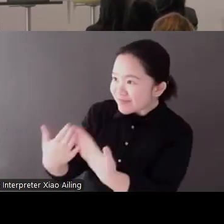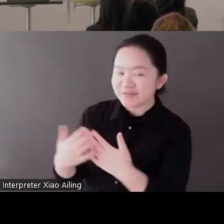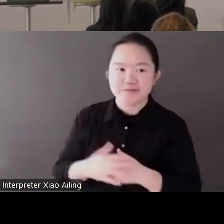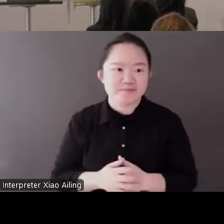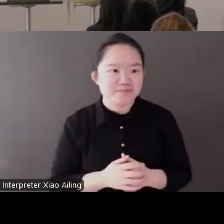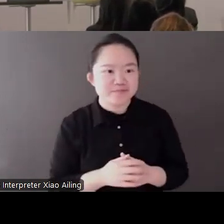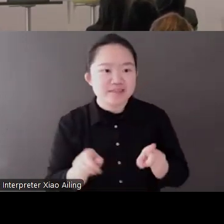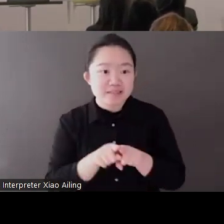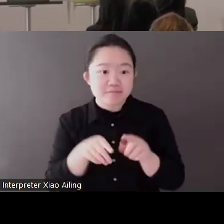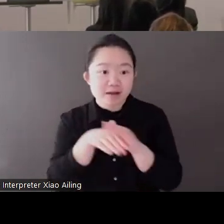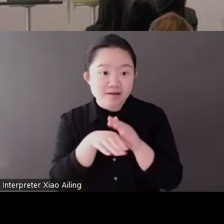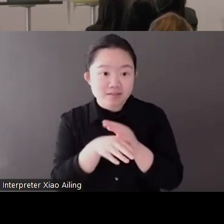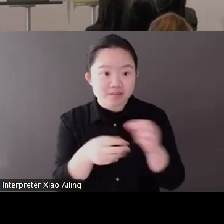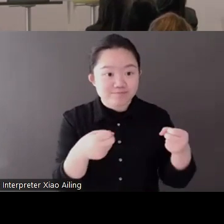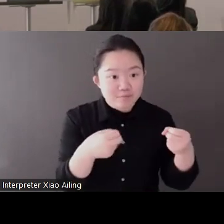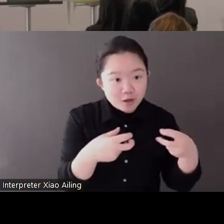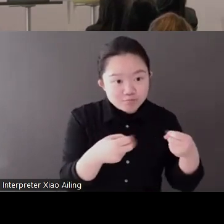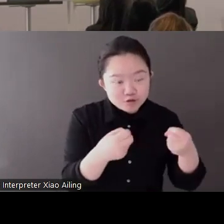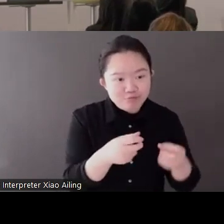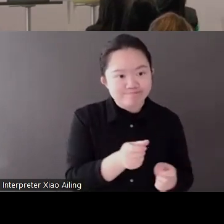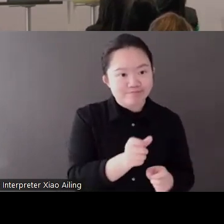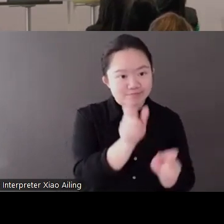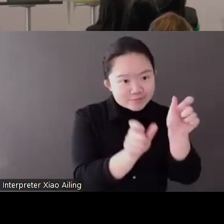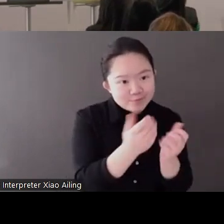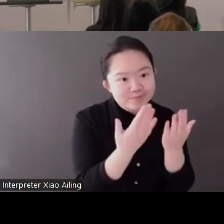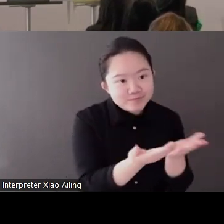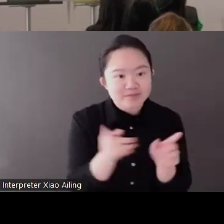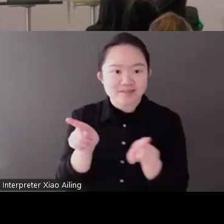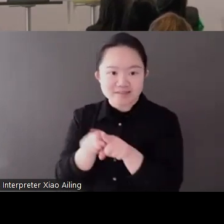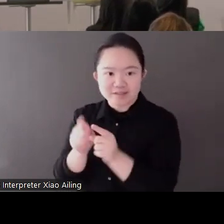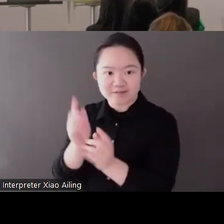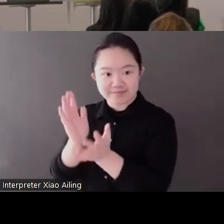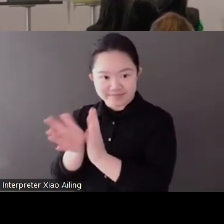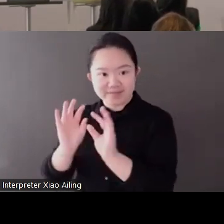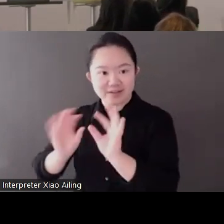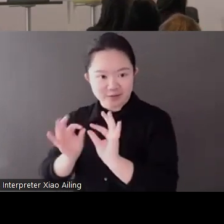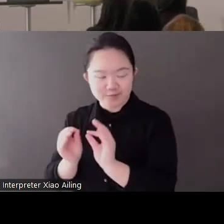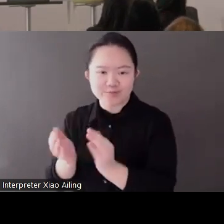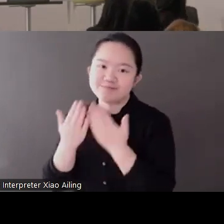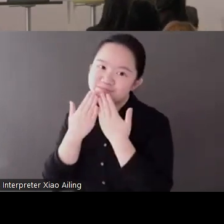been doing a great job. So thank you everyone. Go home, make something accessible. See you next time.